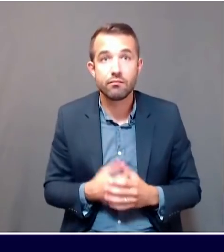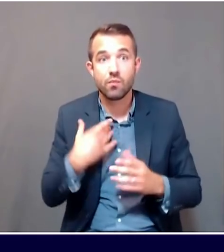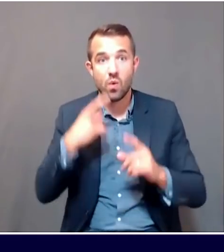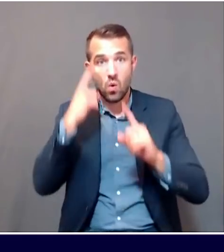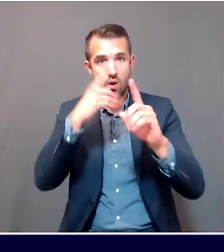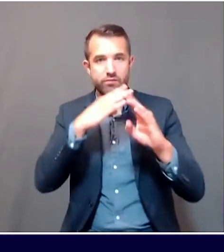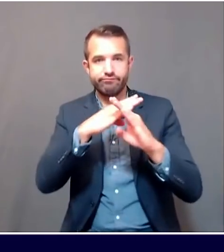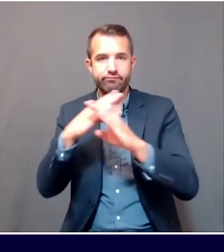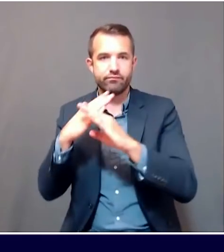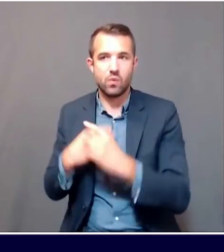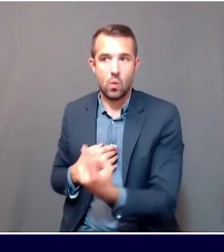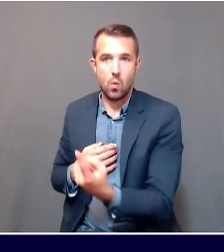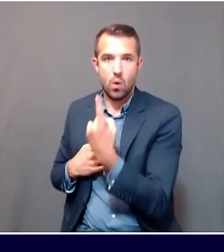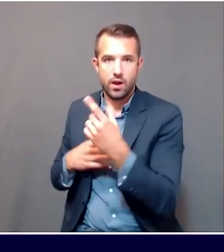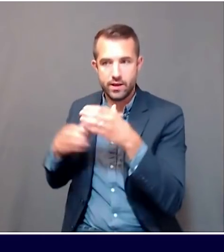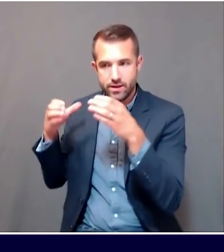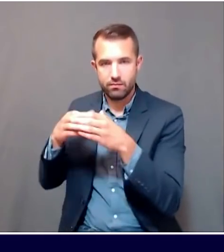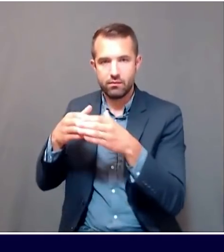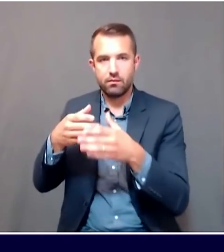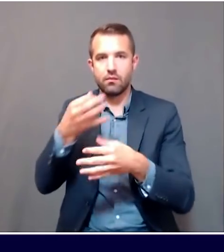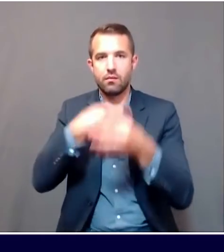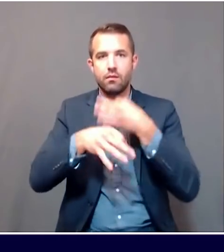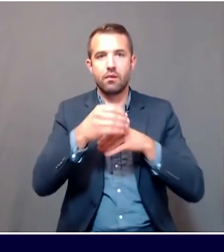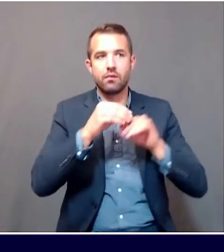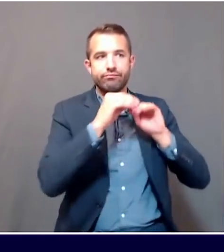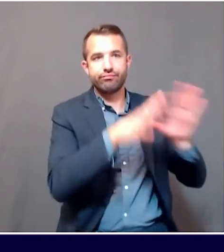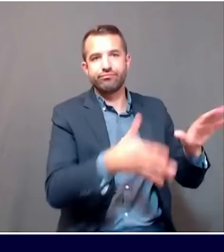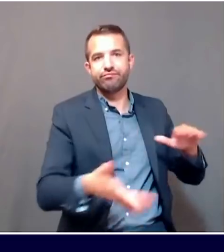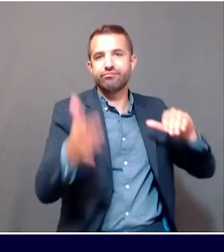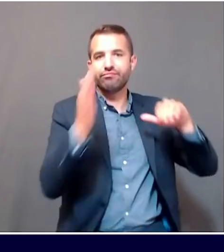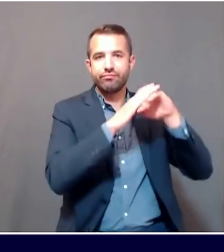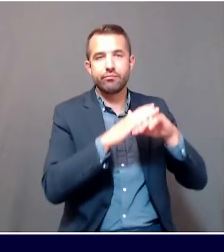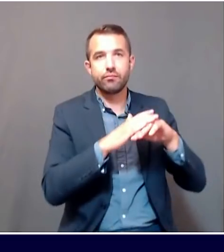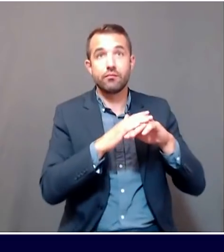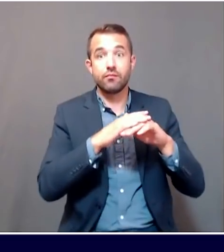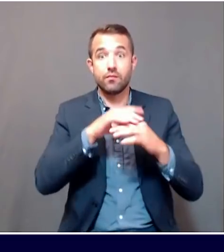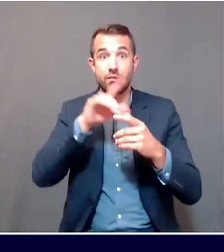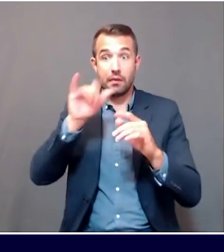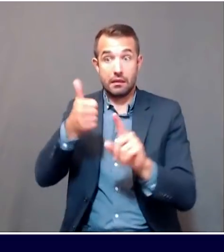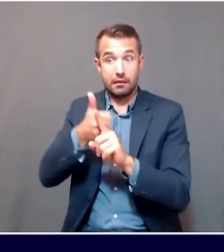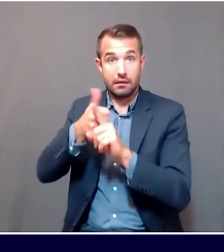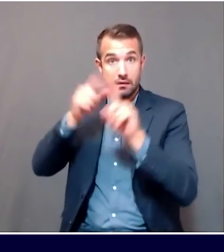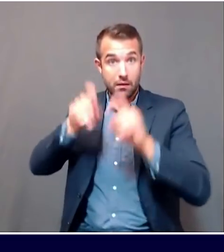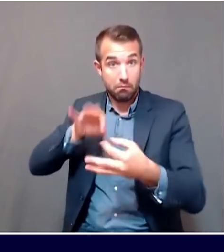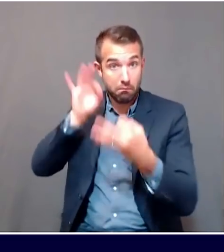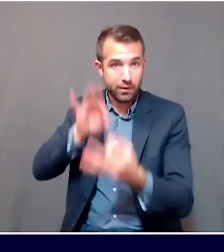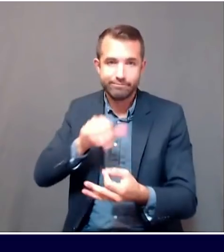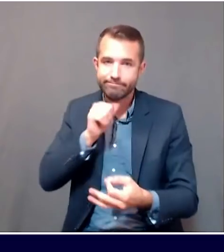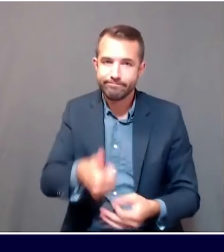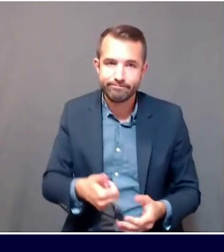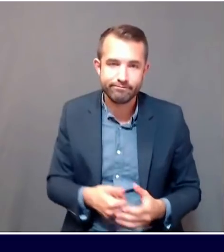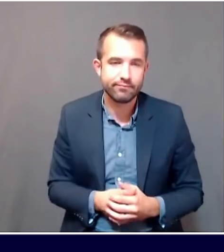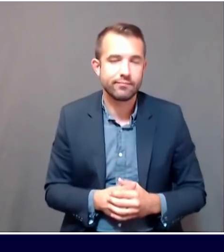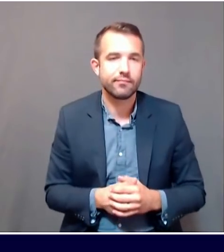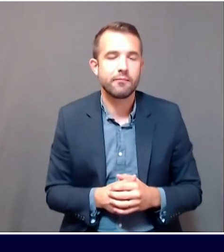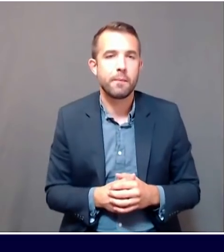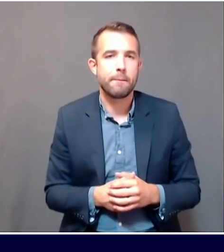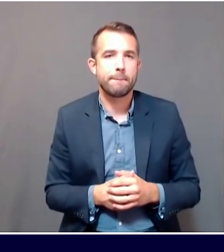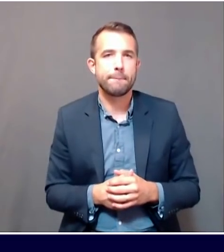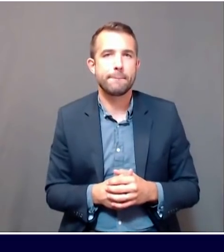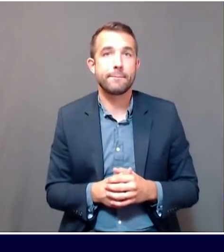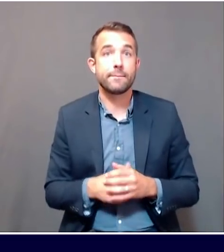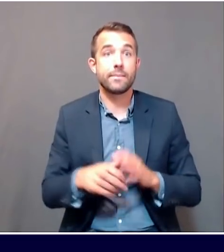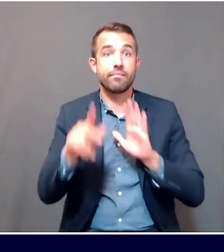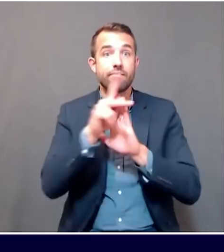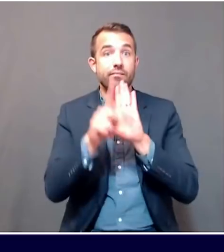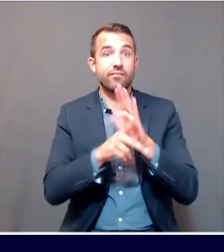20 cases. Are the tests perfect? Certainly not. That's why the protocols call for follow-up tests at the Maine CDC